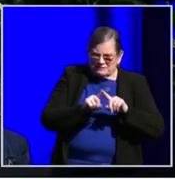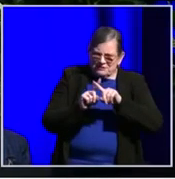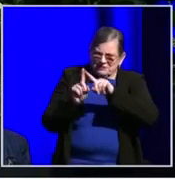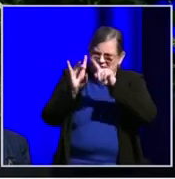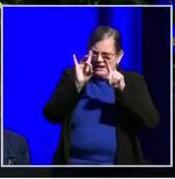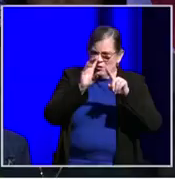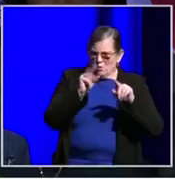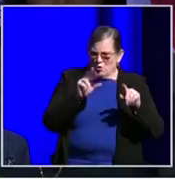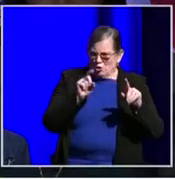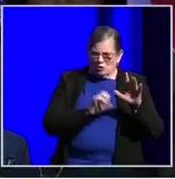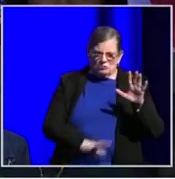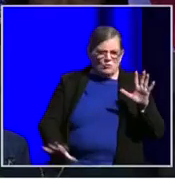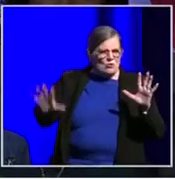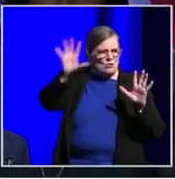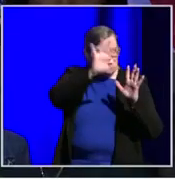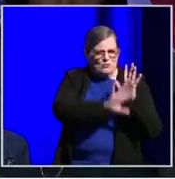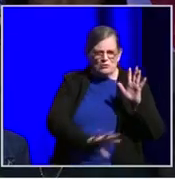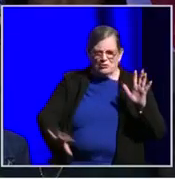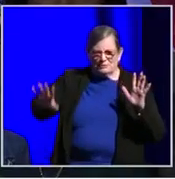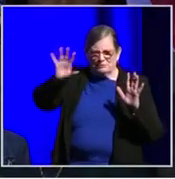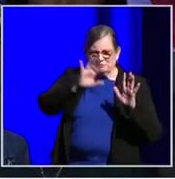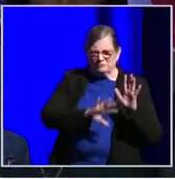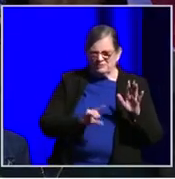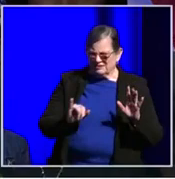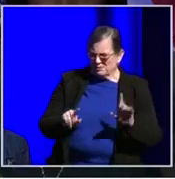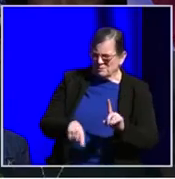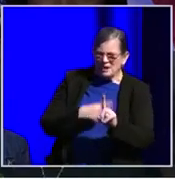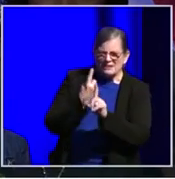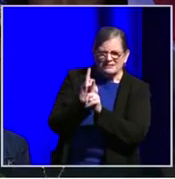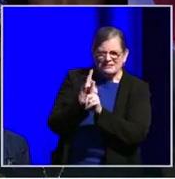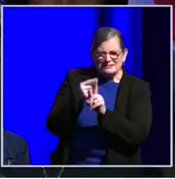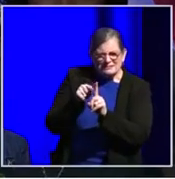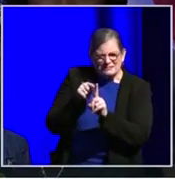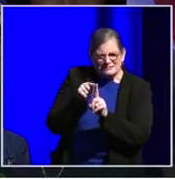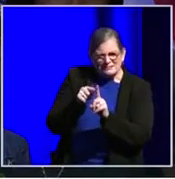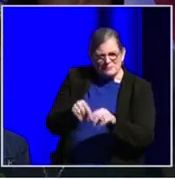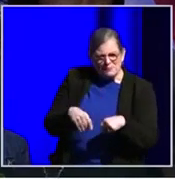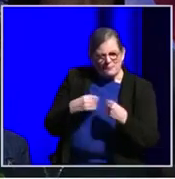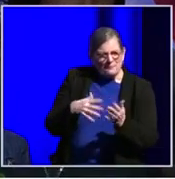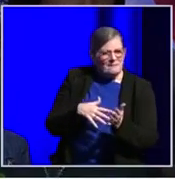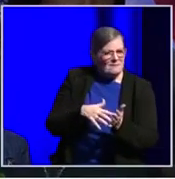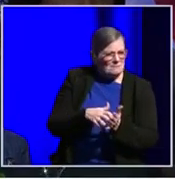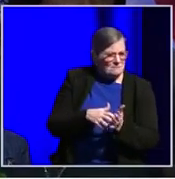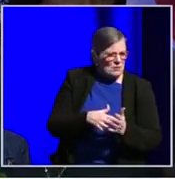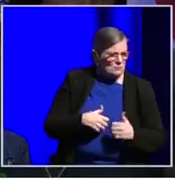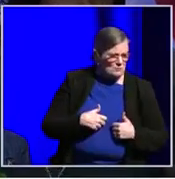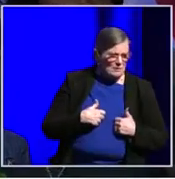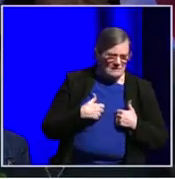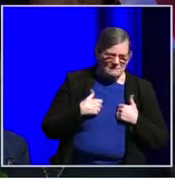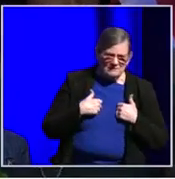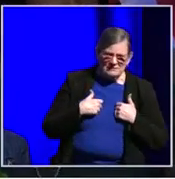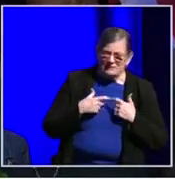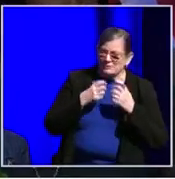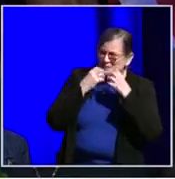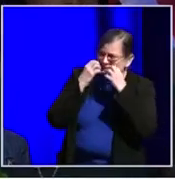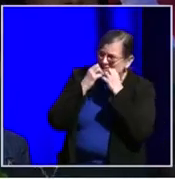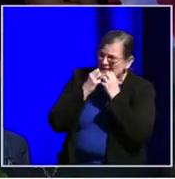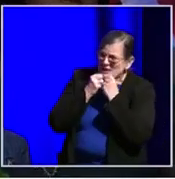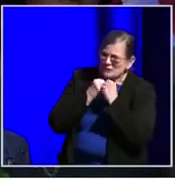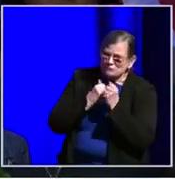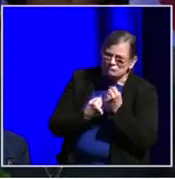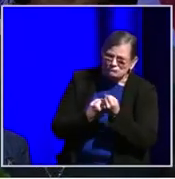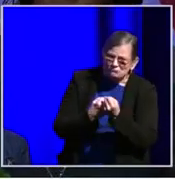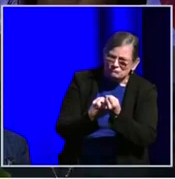not only a significant number of vulnerable residents, but also many residents who care very deeply about helping others. That's why I sought